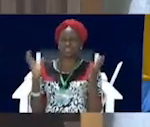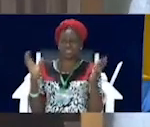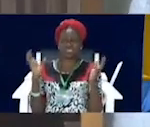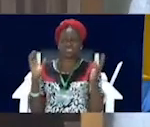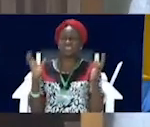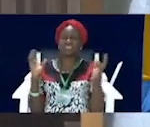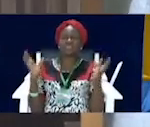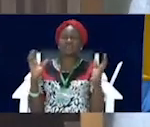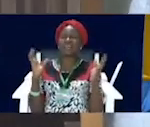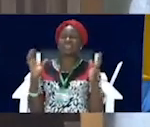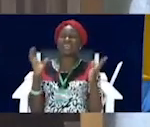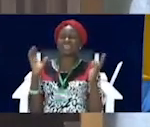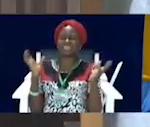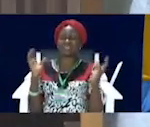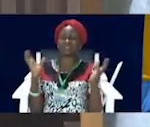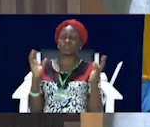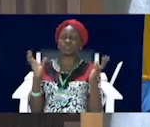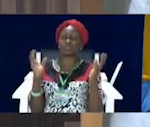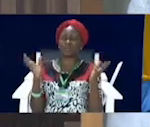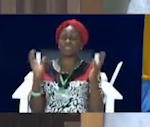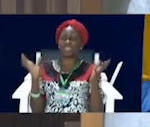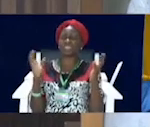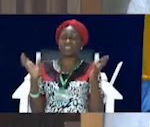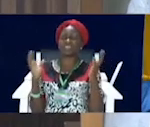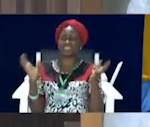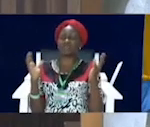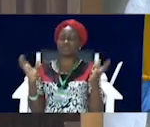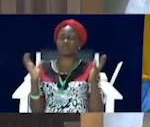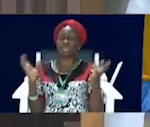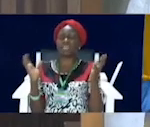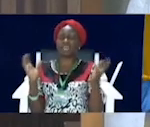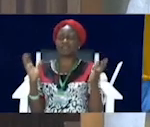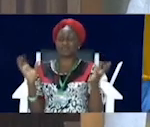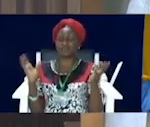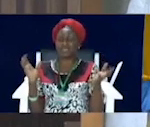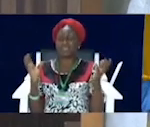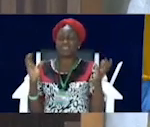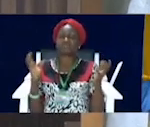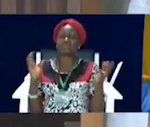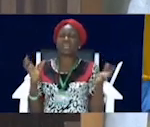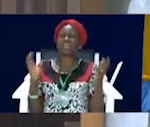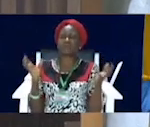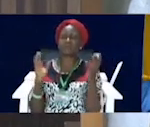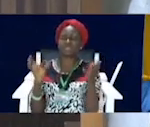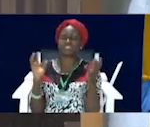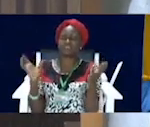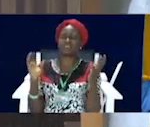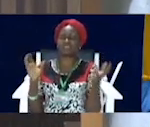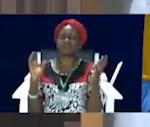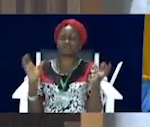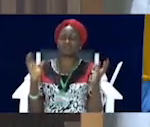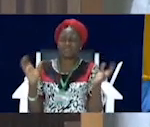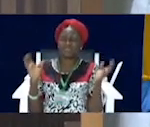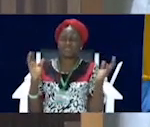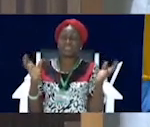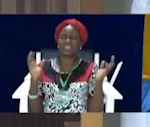Mante. Ekeke Ramoko Runde Ramoko Shake Ramoko Tunde.